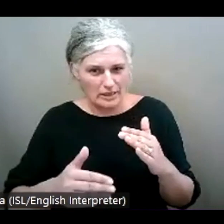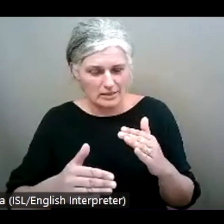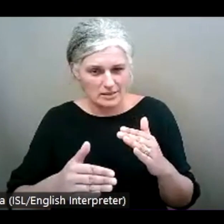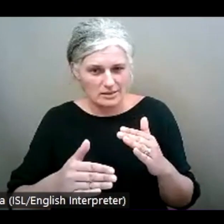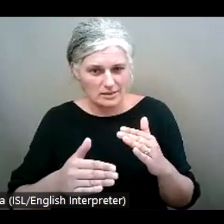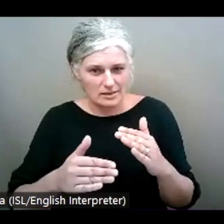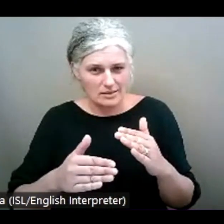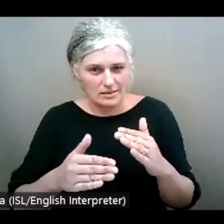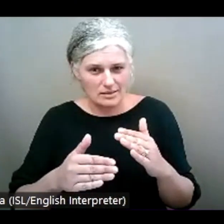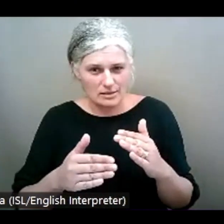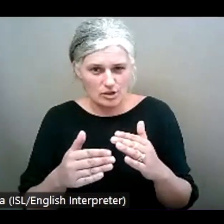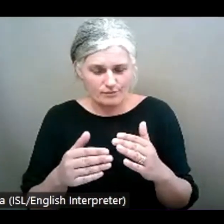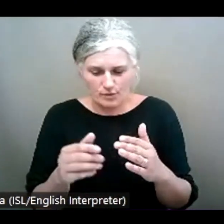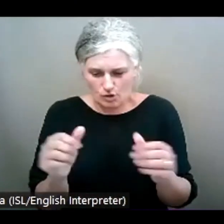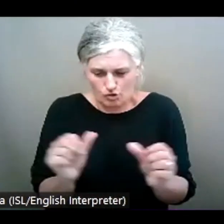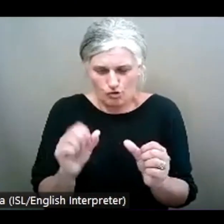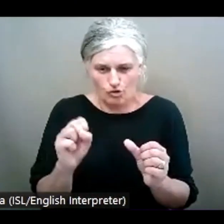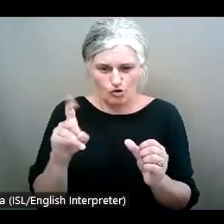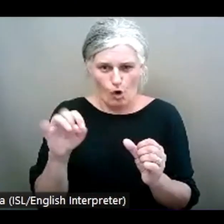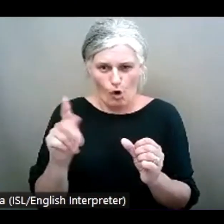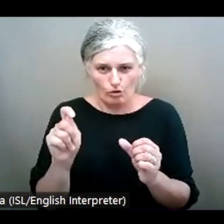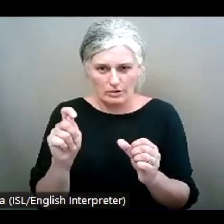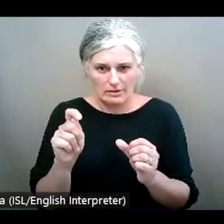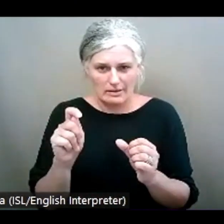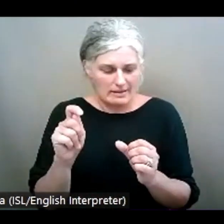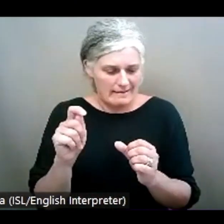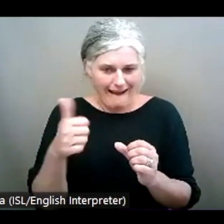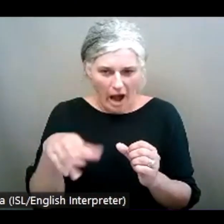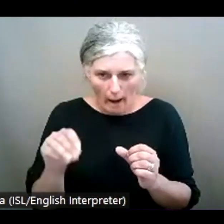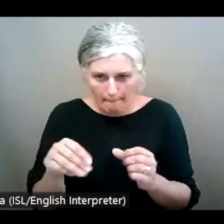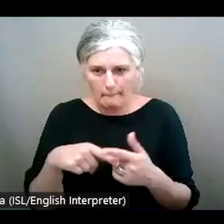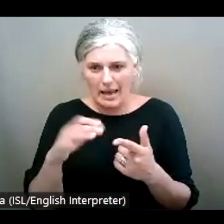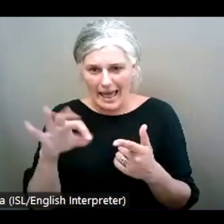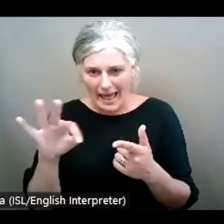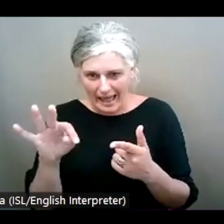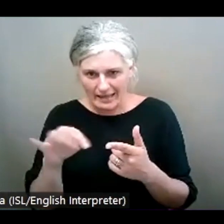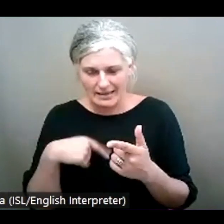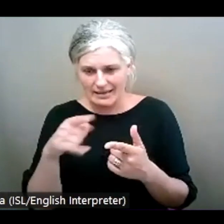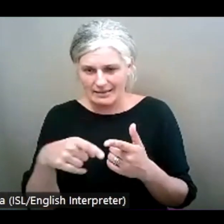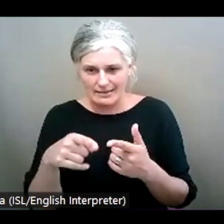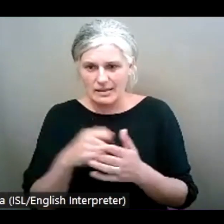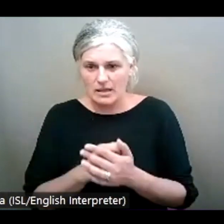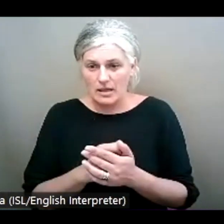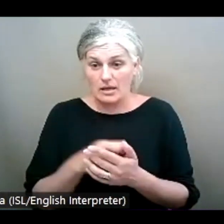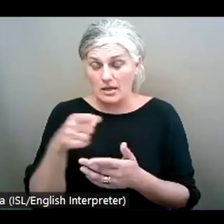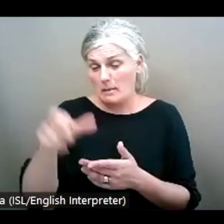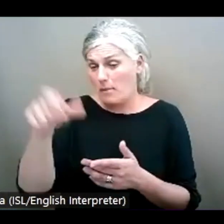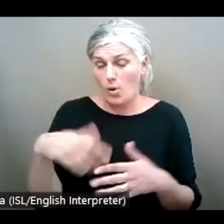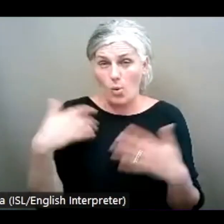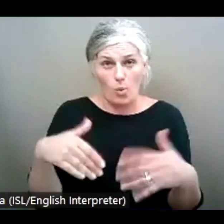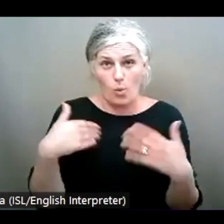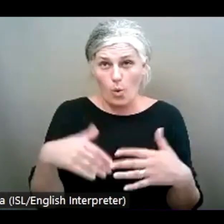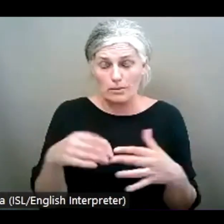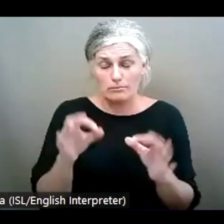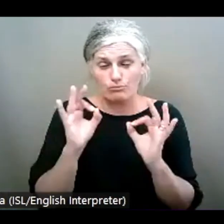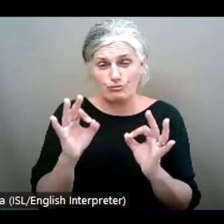arms, short legs, and the uproar that caused I know, at the time. and she was a fabulous person.